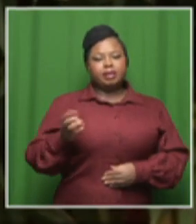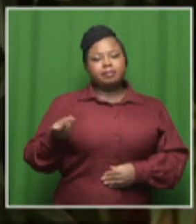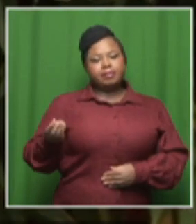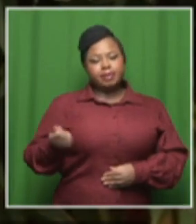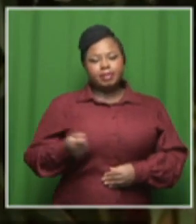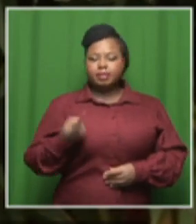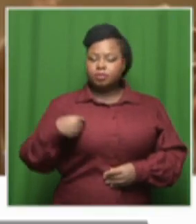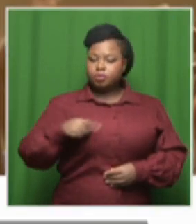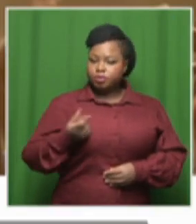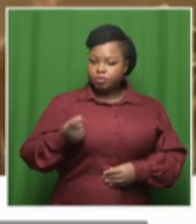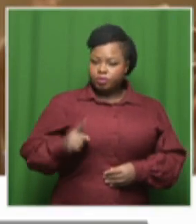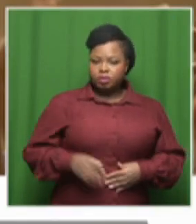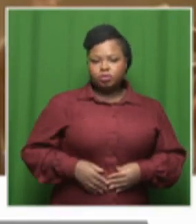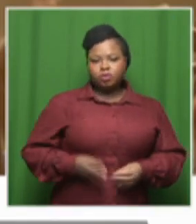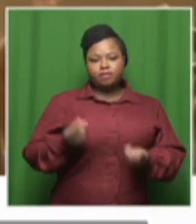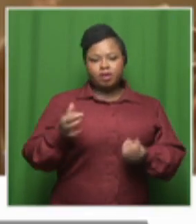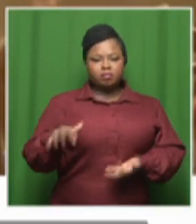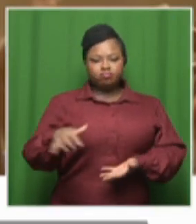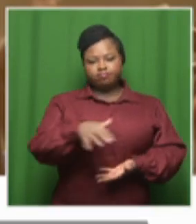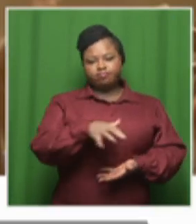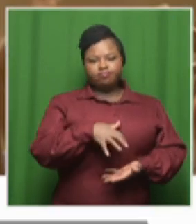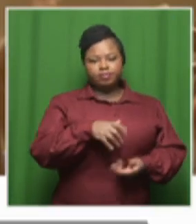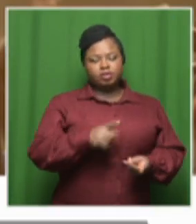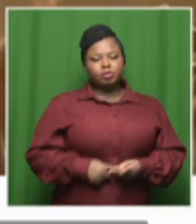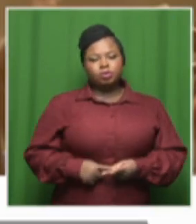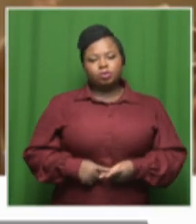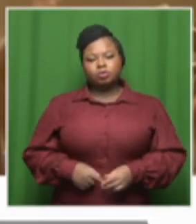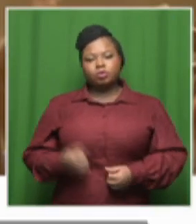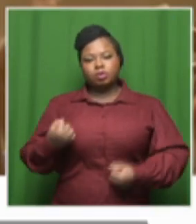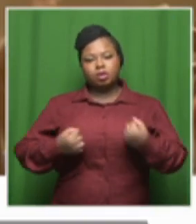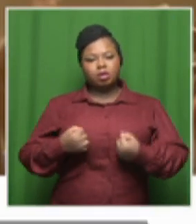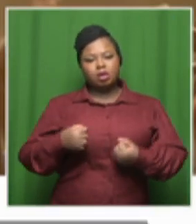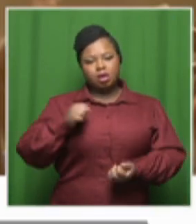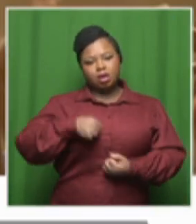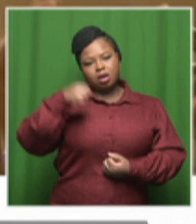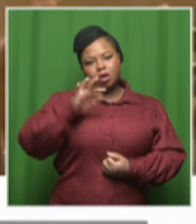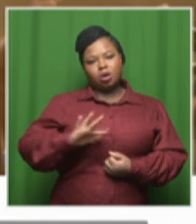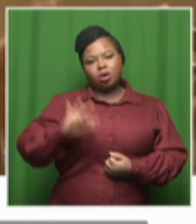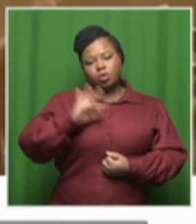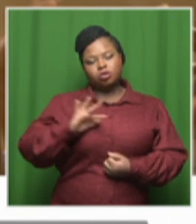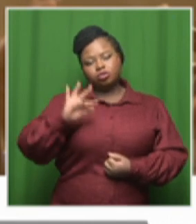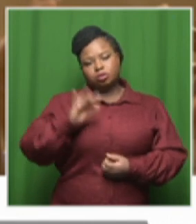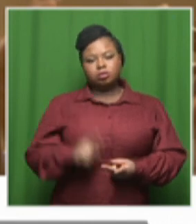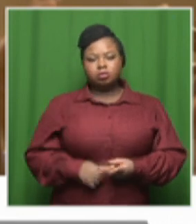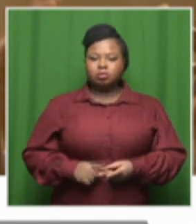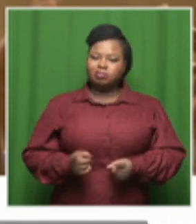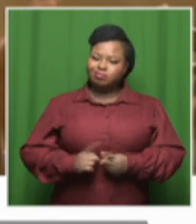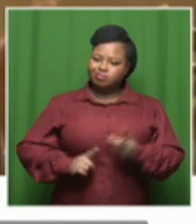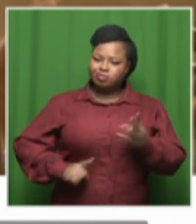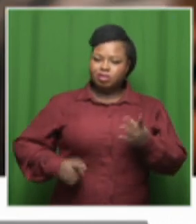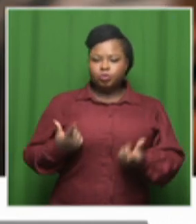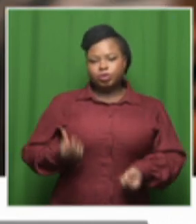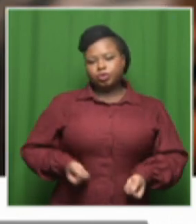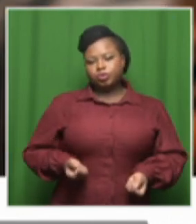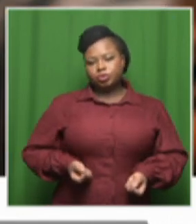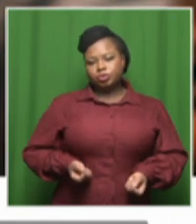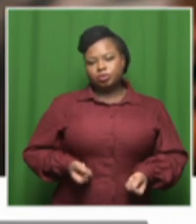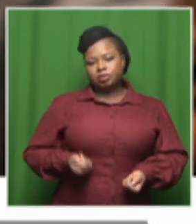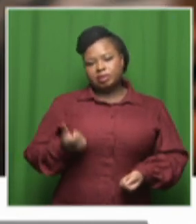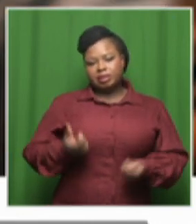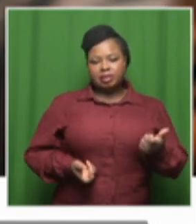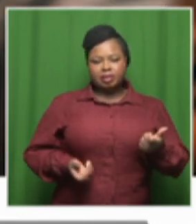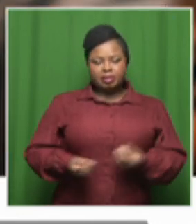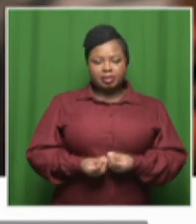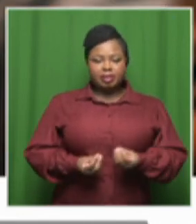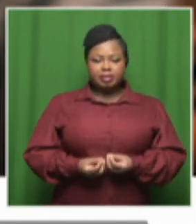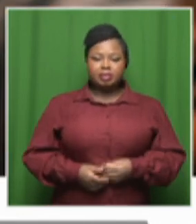we've been doing is we do like fundraisers together. We do like car boot sales, car washes, you know, the normal small things. But we